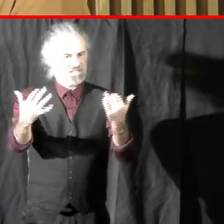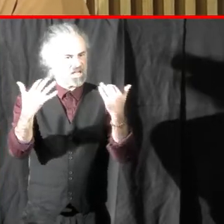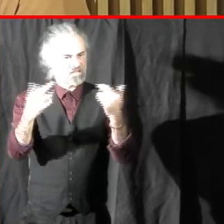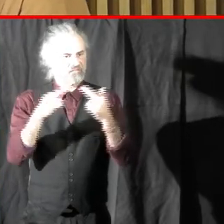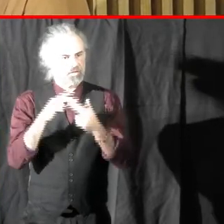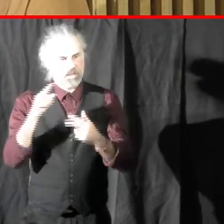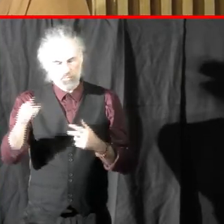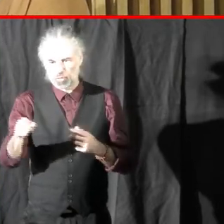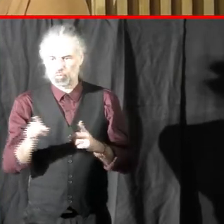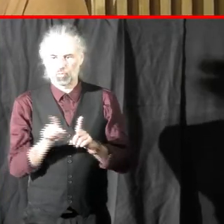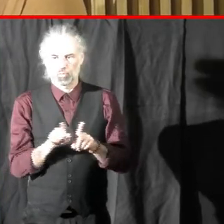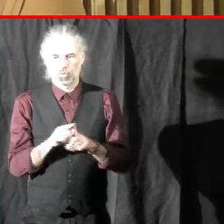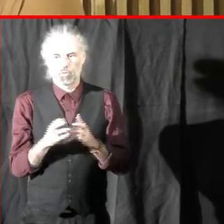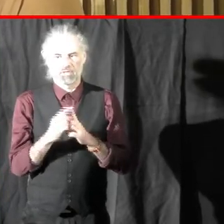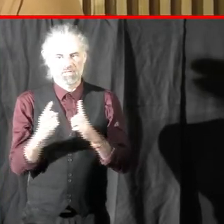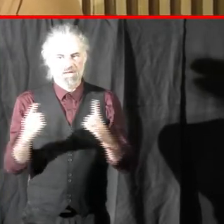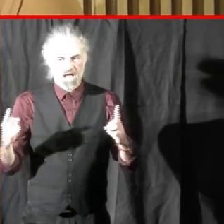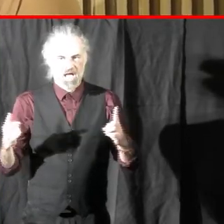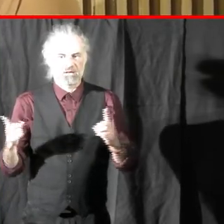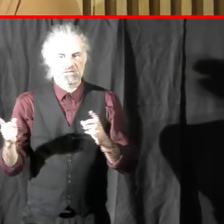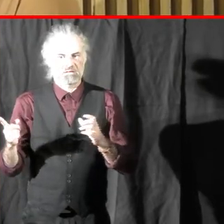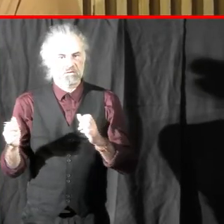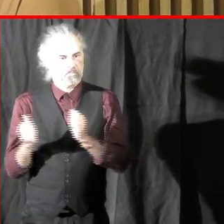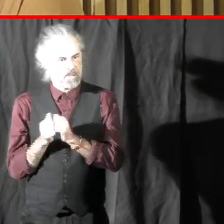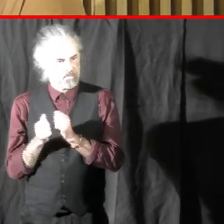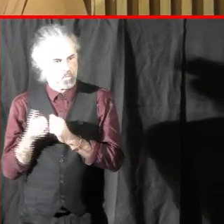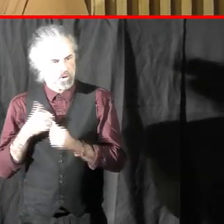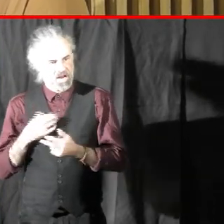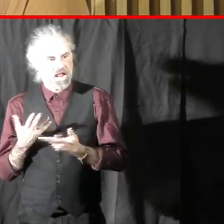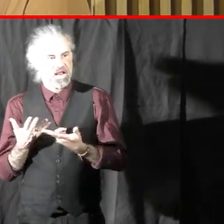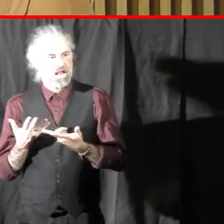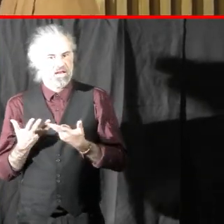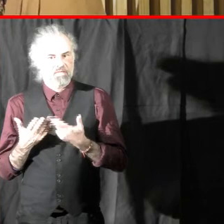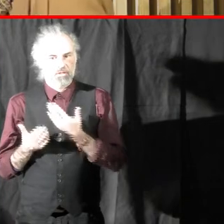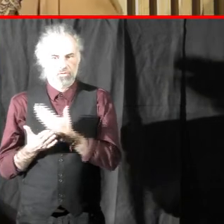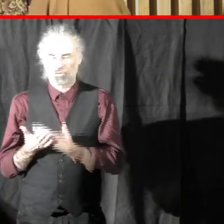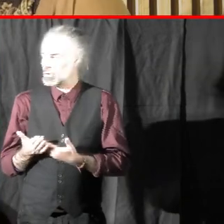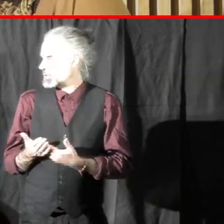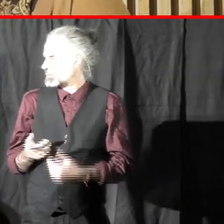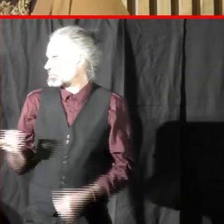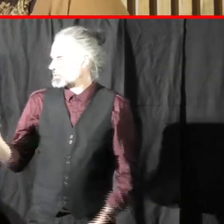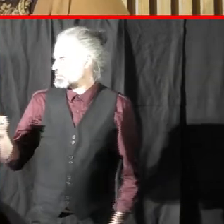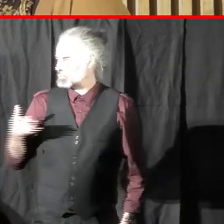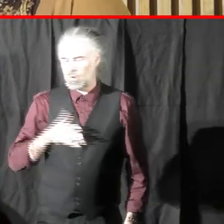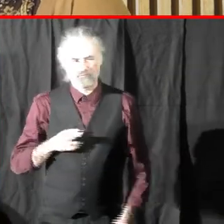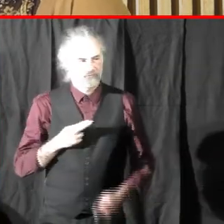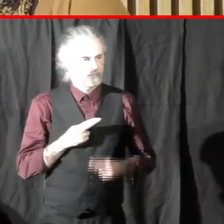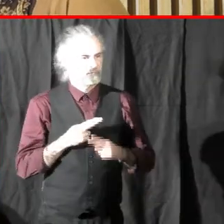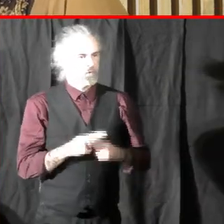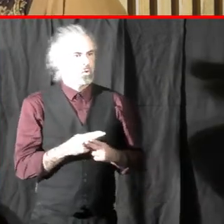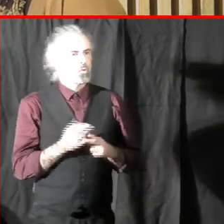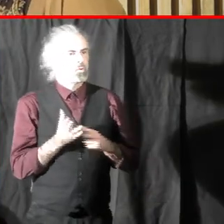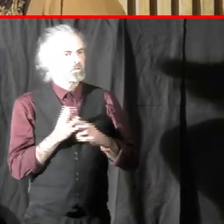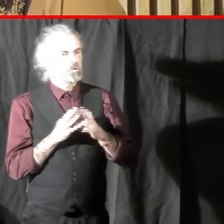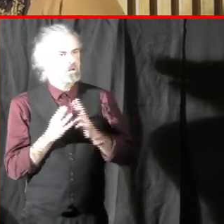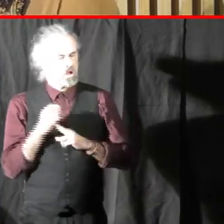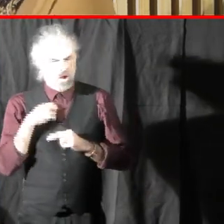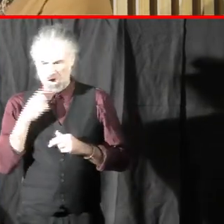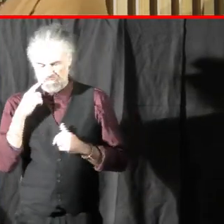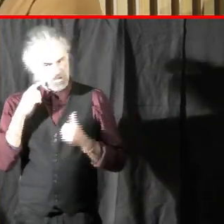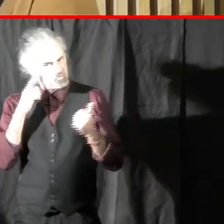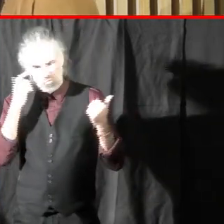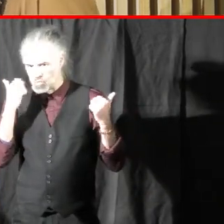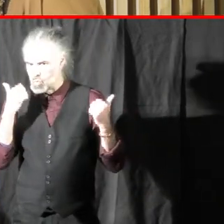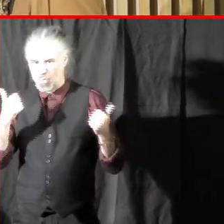attention, and the media get another story. Is that really what we want for the town, Stefan? I think it'd be groundbreaking to say,